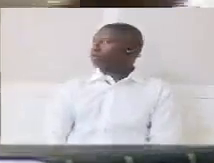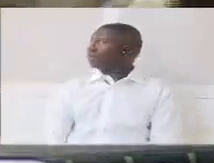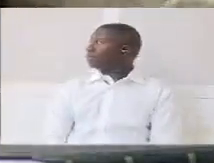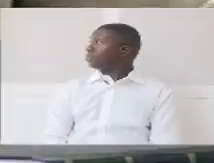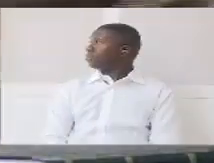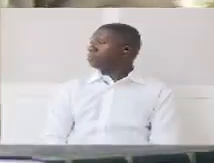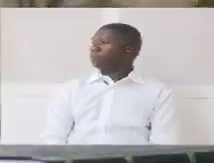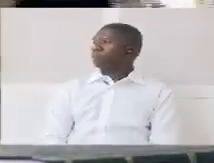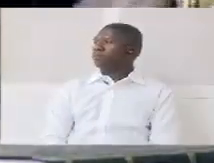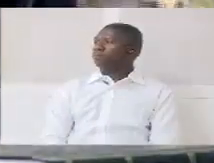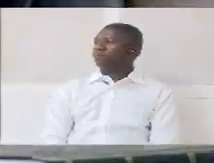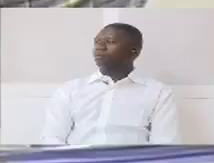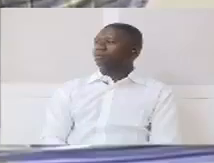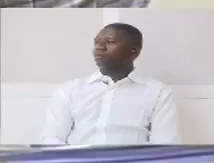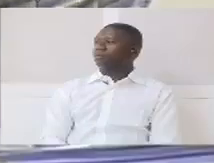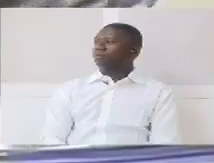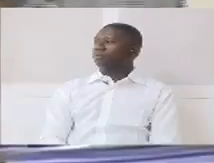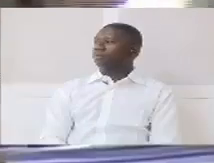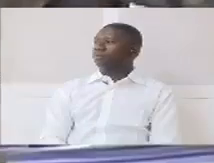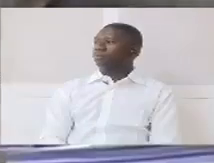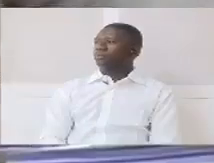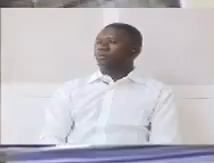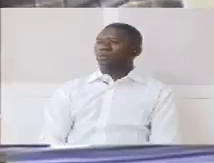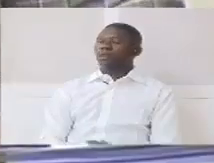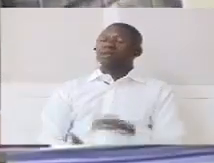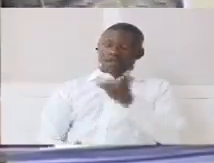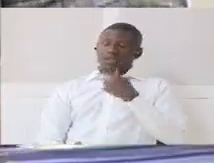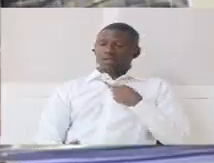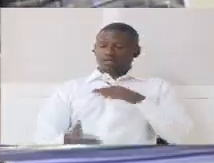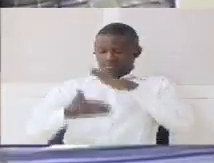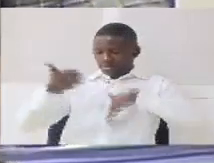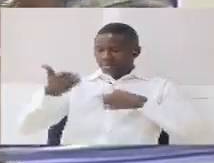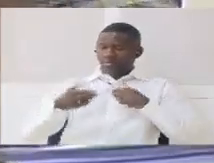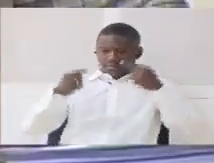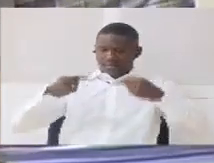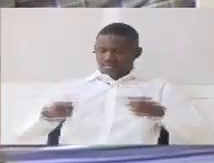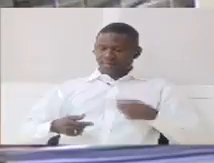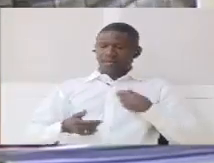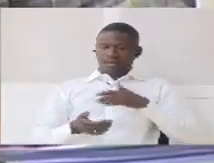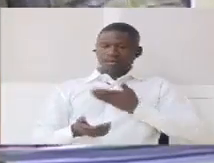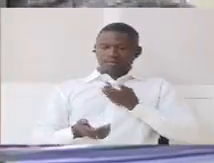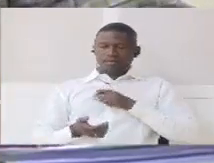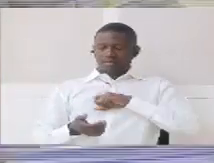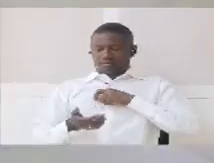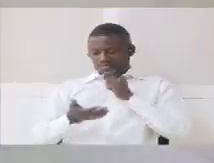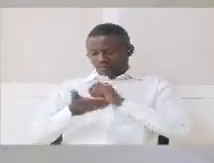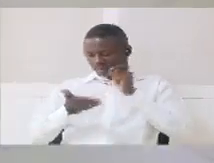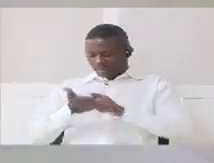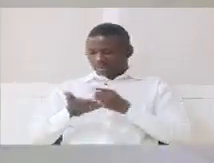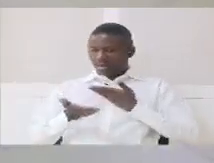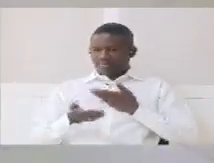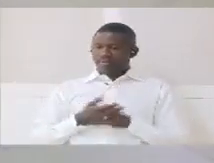All right, it's mine. That's your. That is mine. Yes, I sign it. Could you provide the copy to the chair?